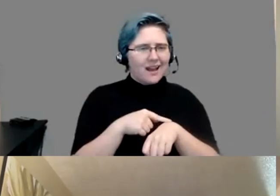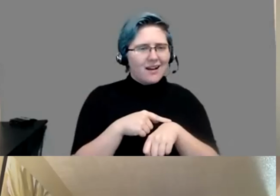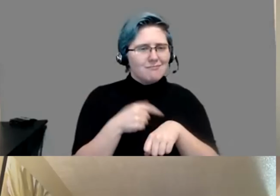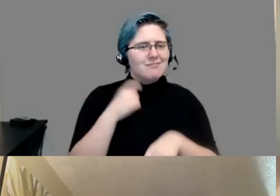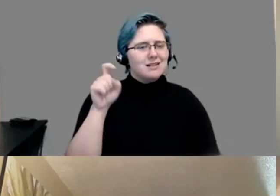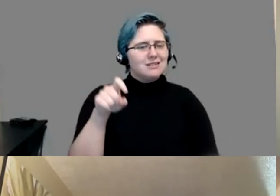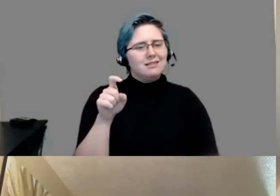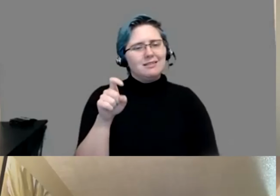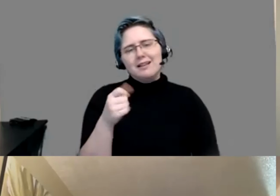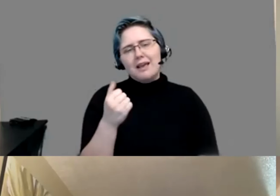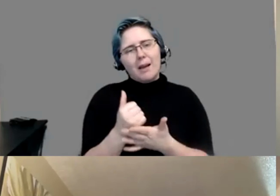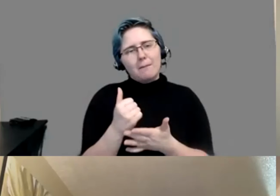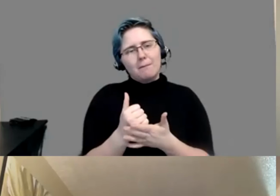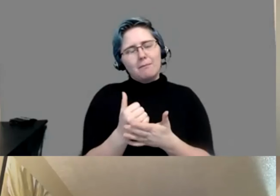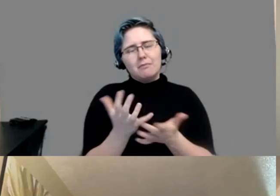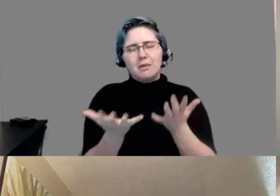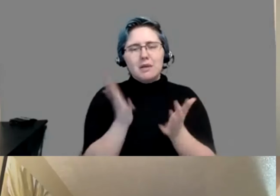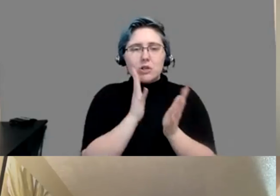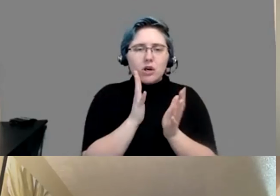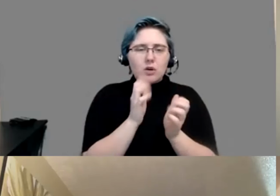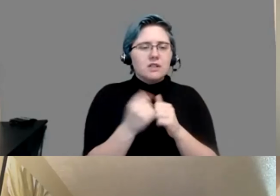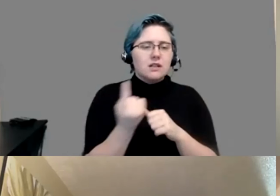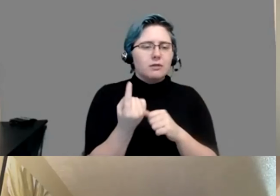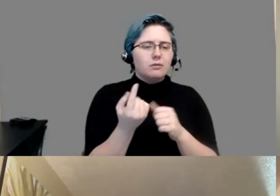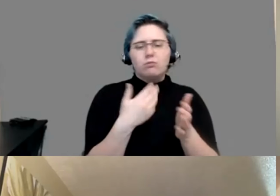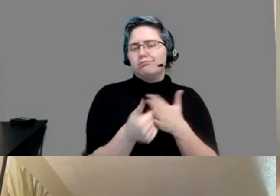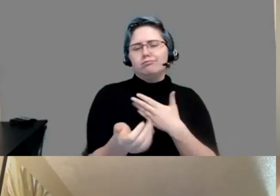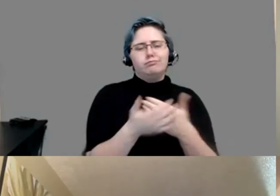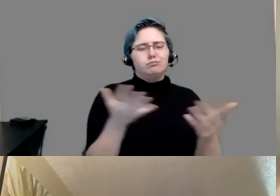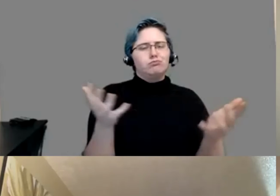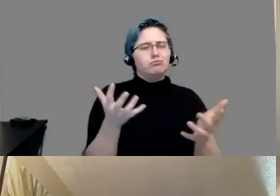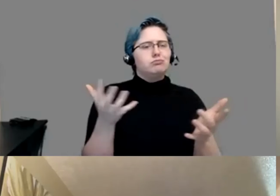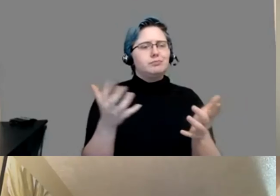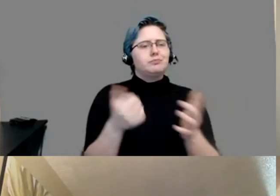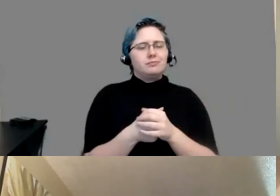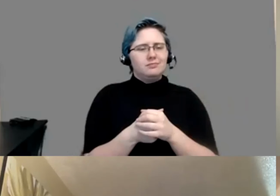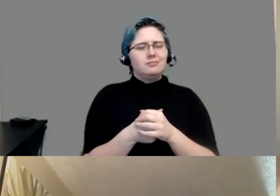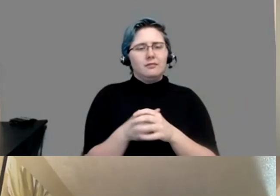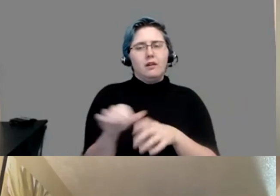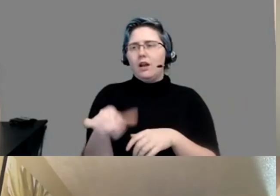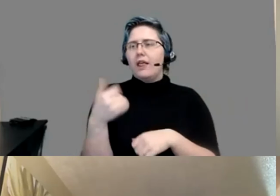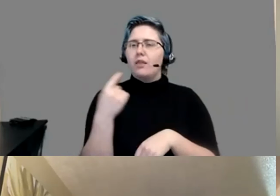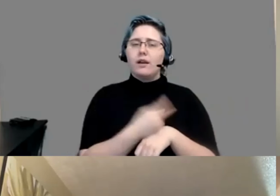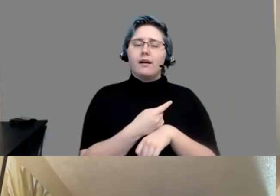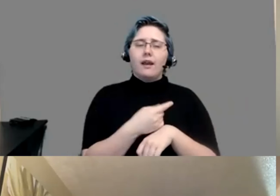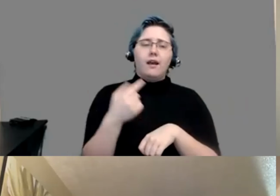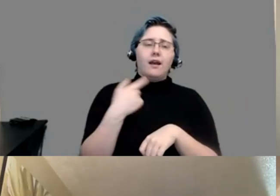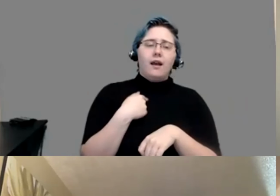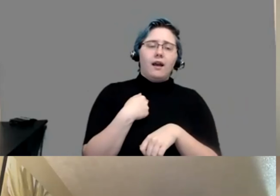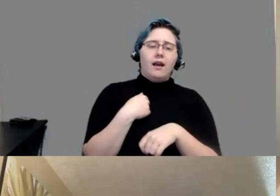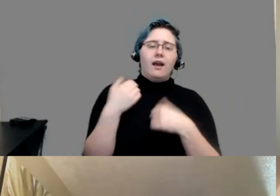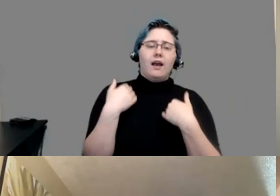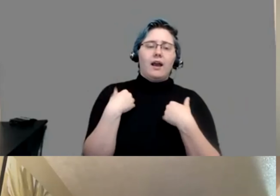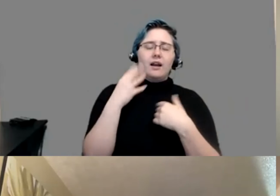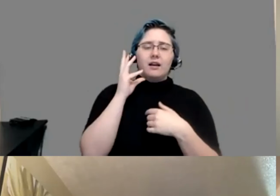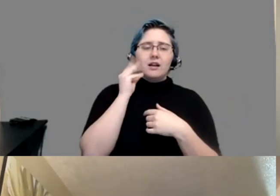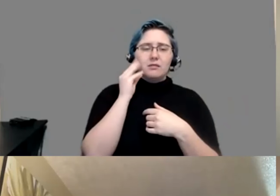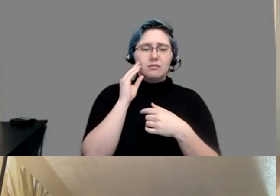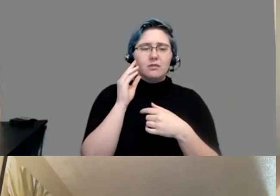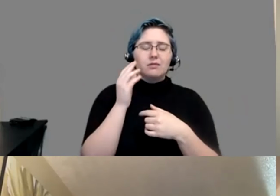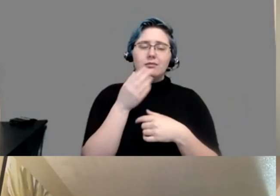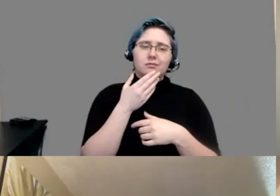need help, talk to, whatever it may be. I mean, the other day I just had a bad